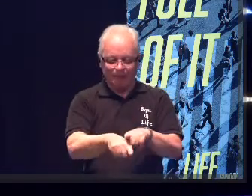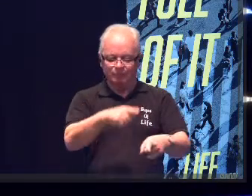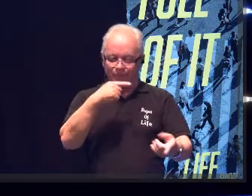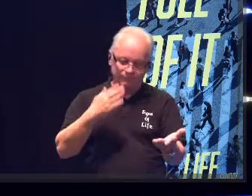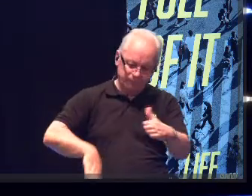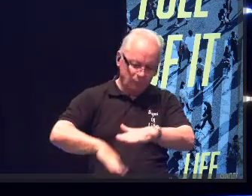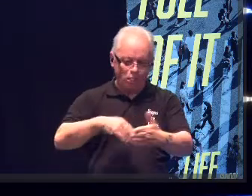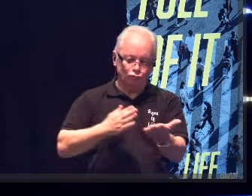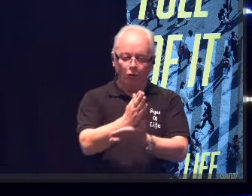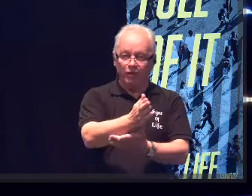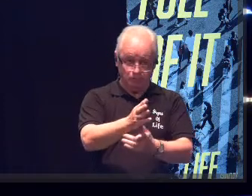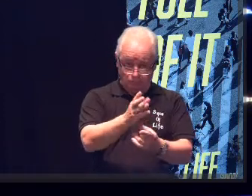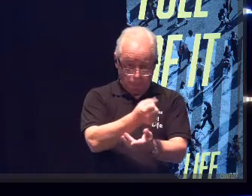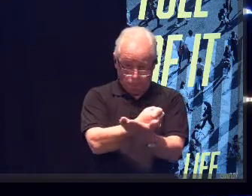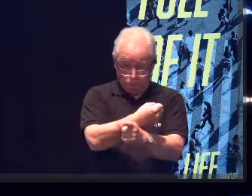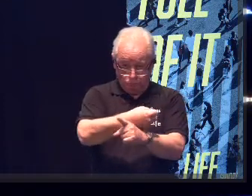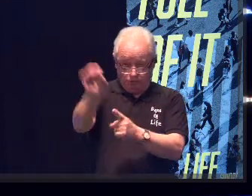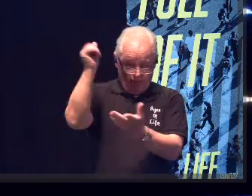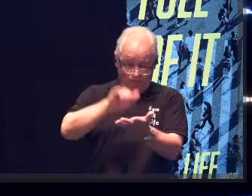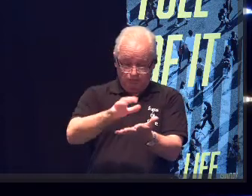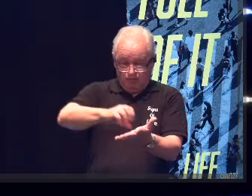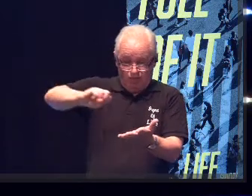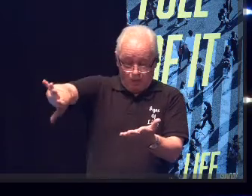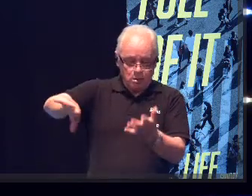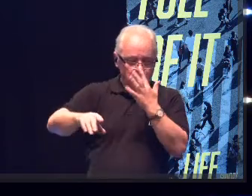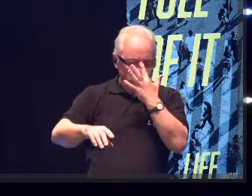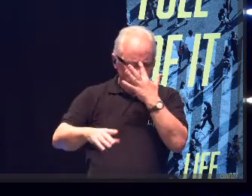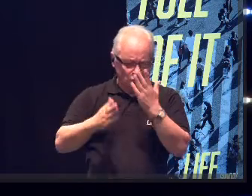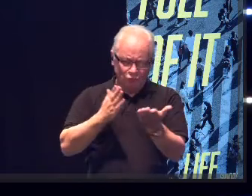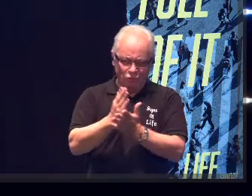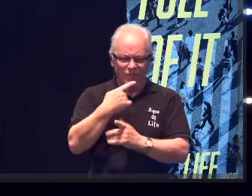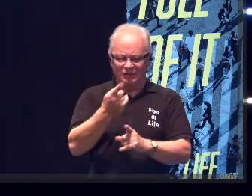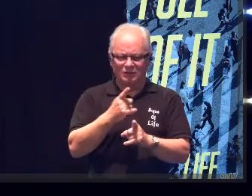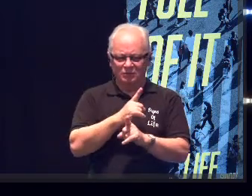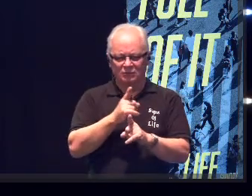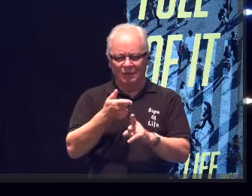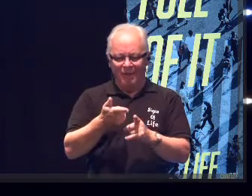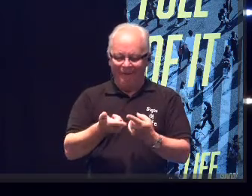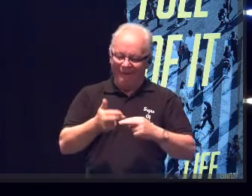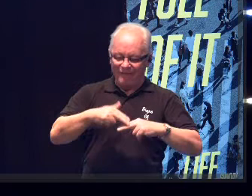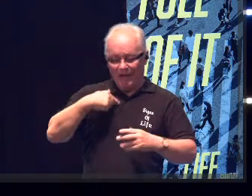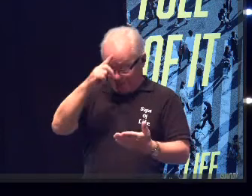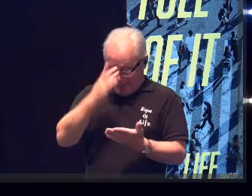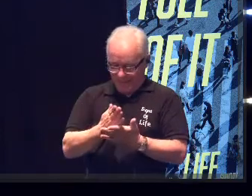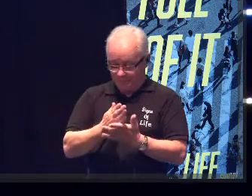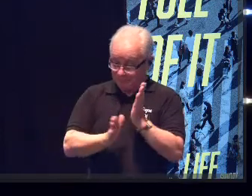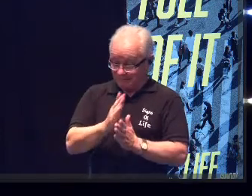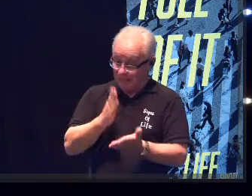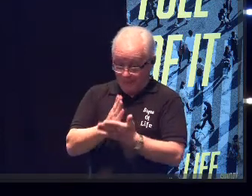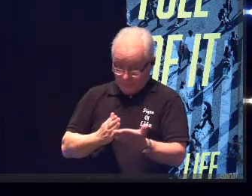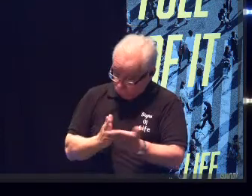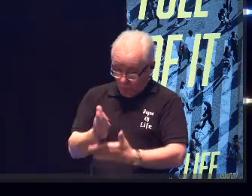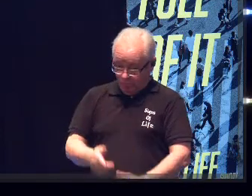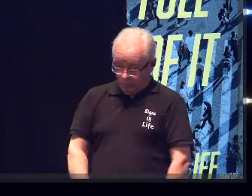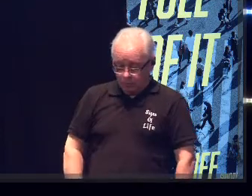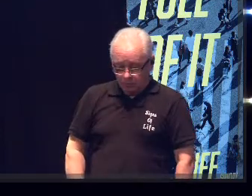truth. Truth is relative. Your truth is what you believe. You be who you want to